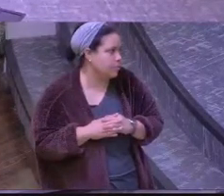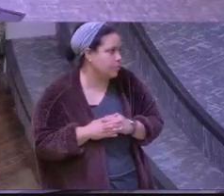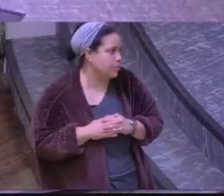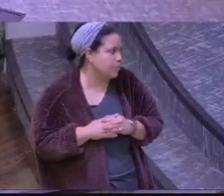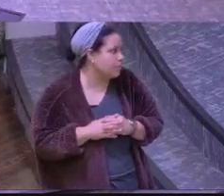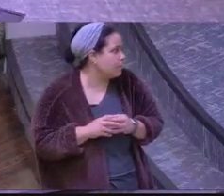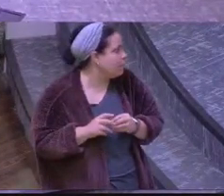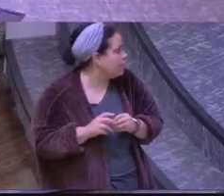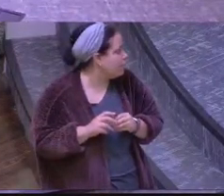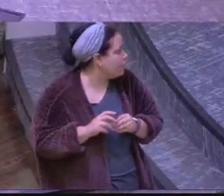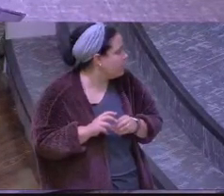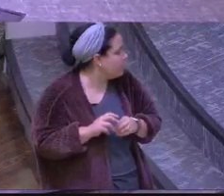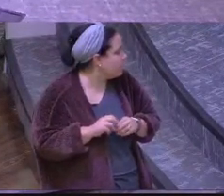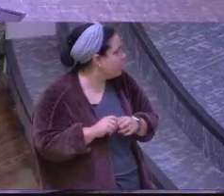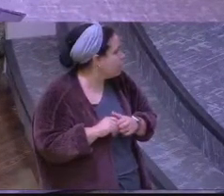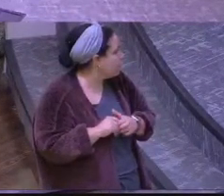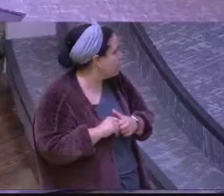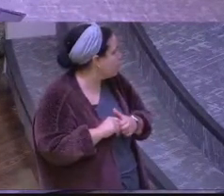Dr. Yeager?